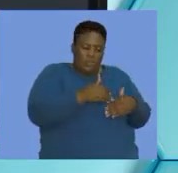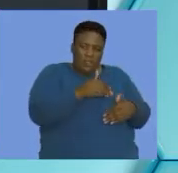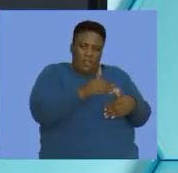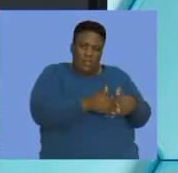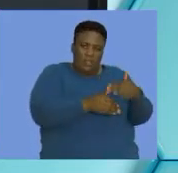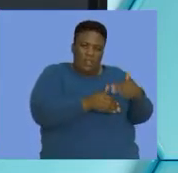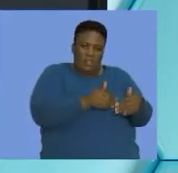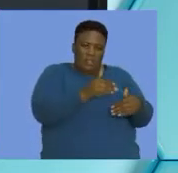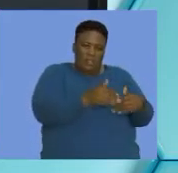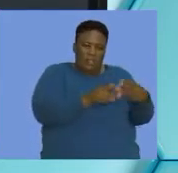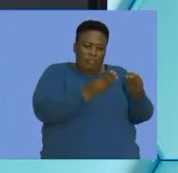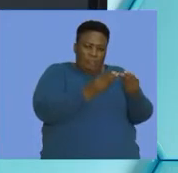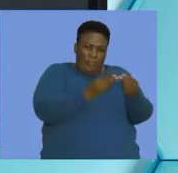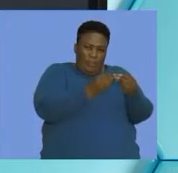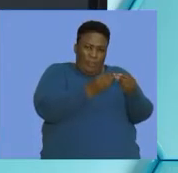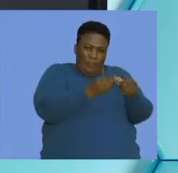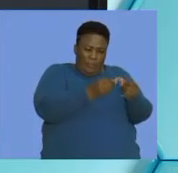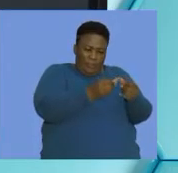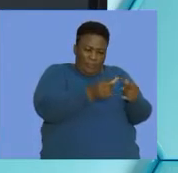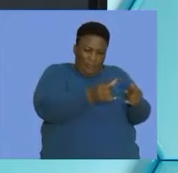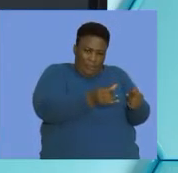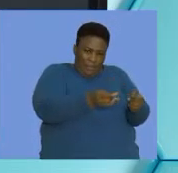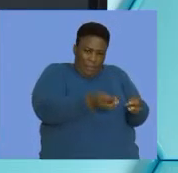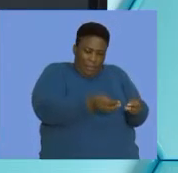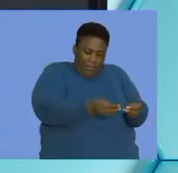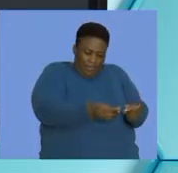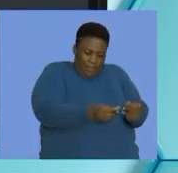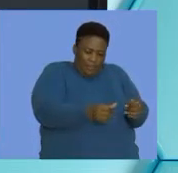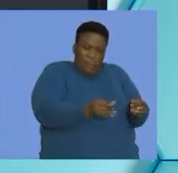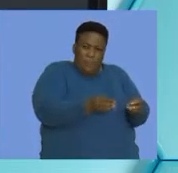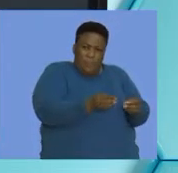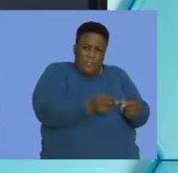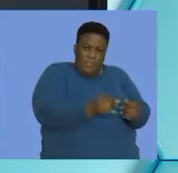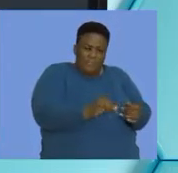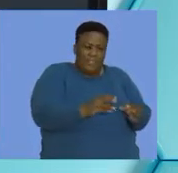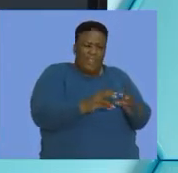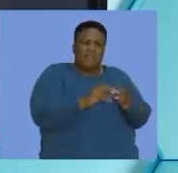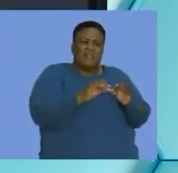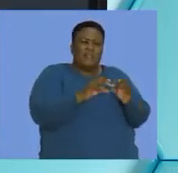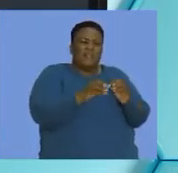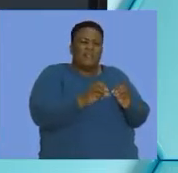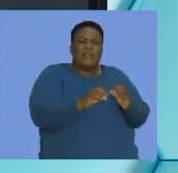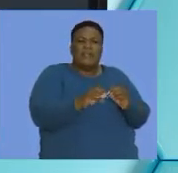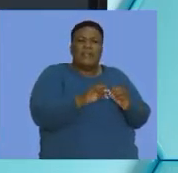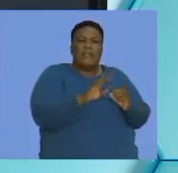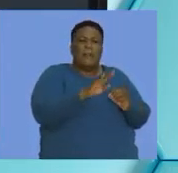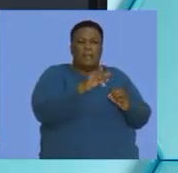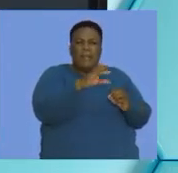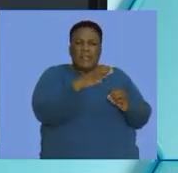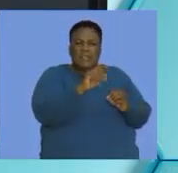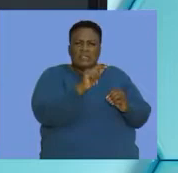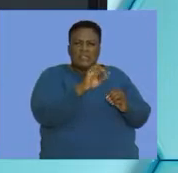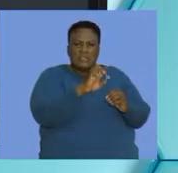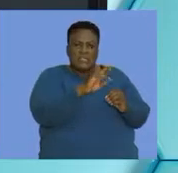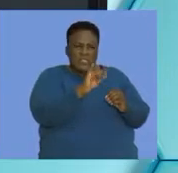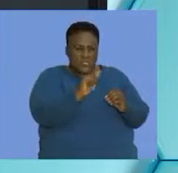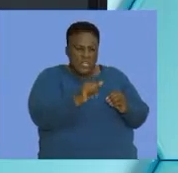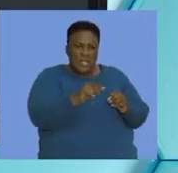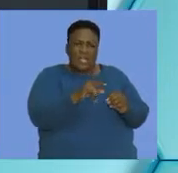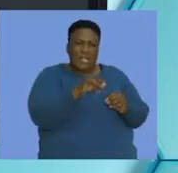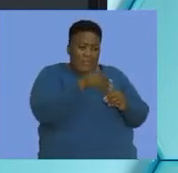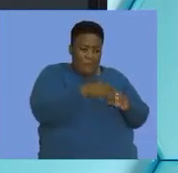of degradation and be broken up by the microorganisms, by the bacteria, and by some of the invertebrates that live in the